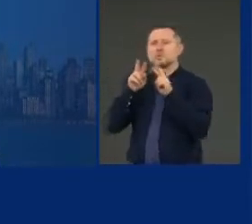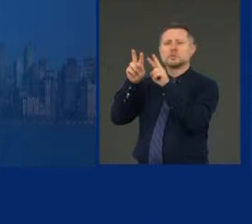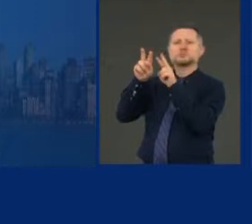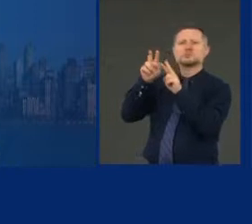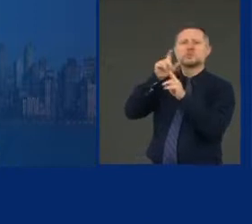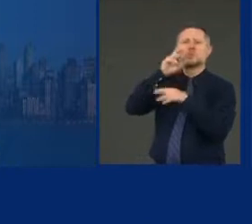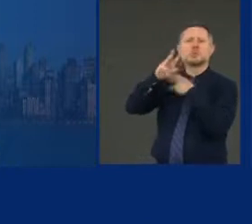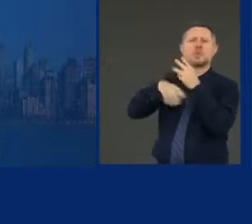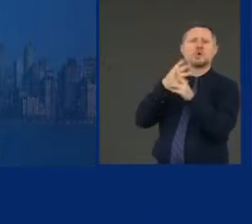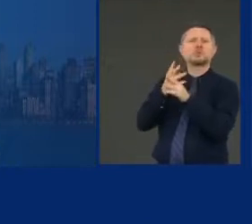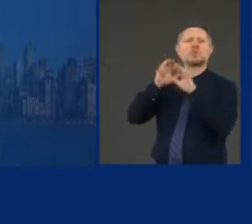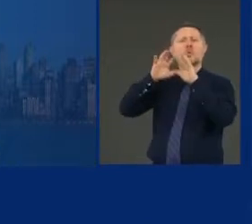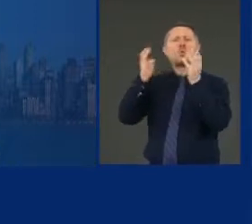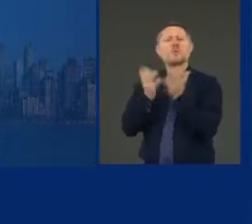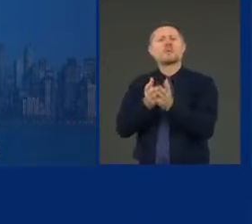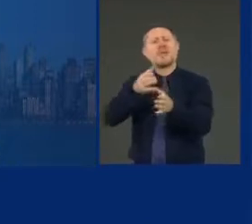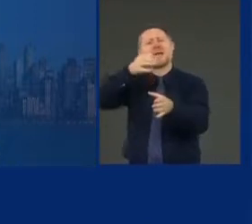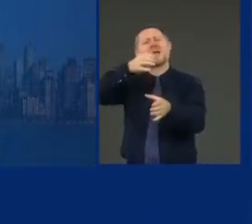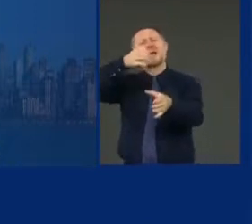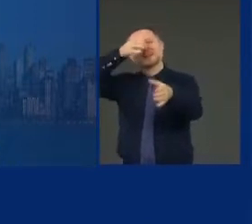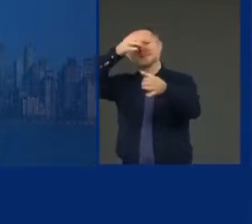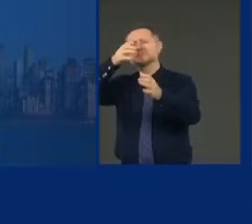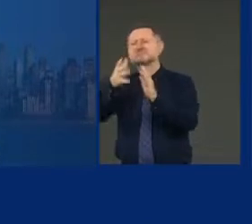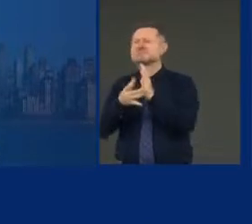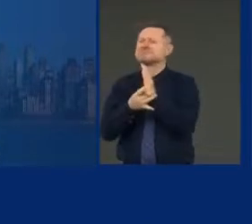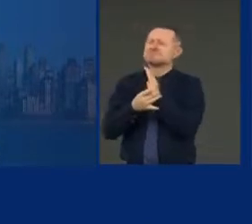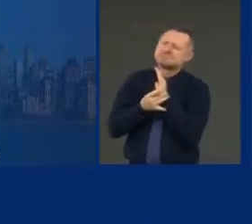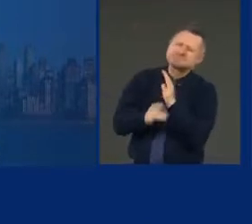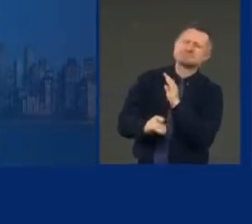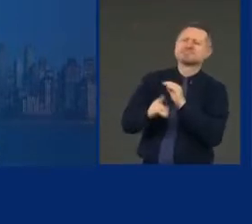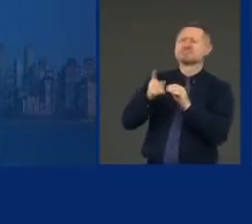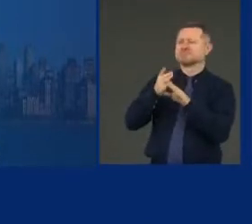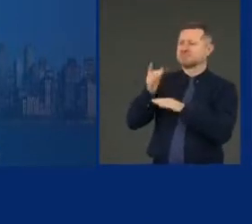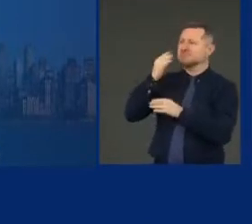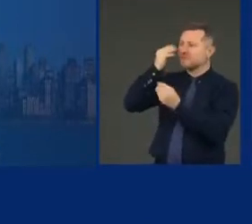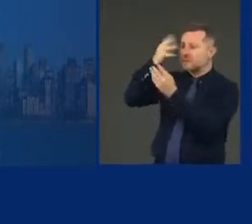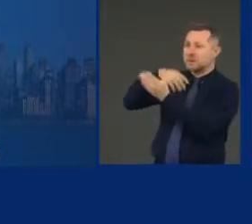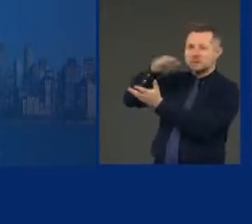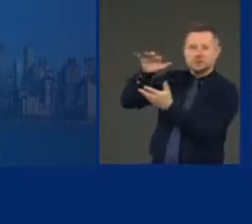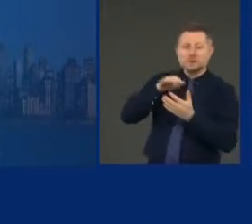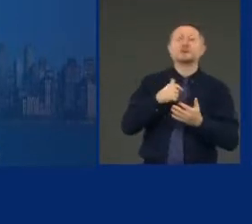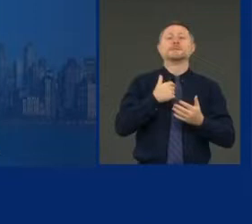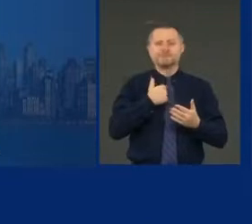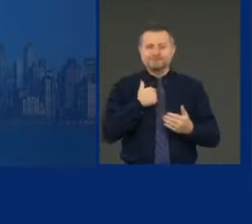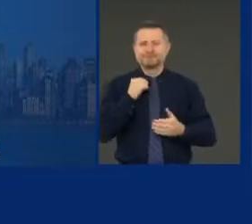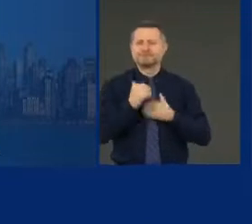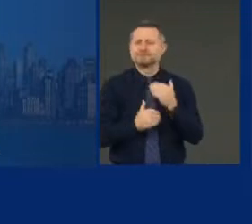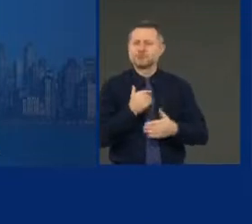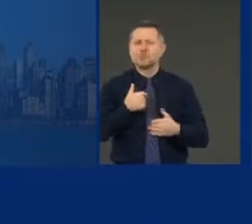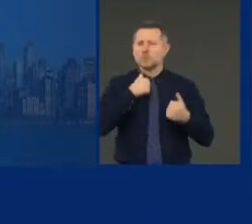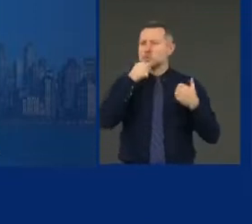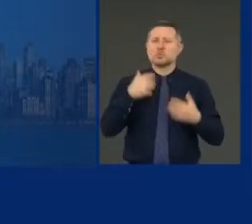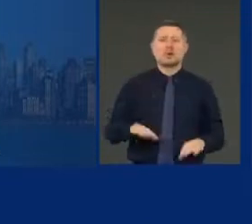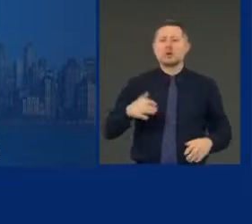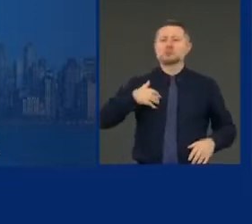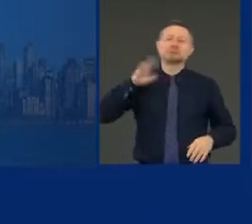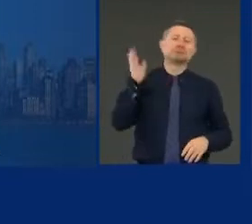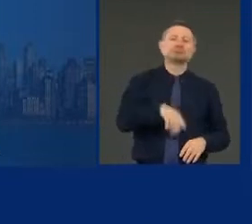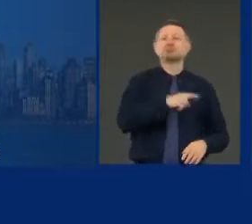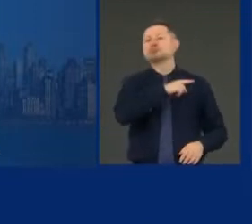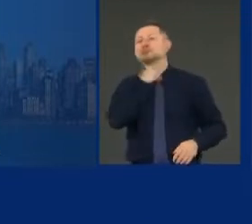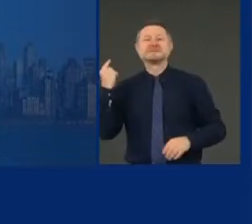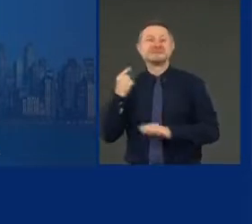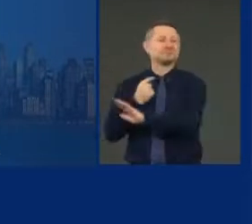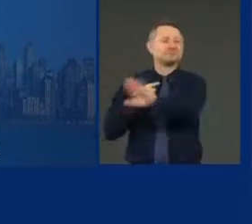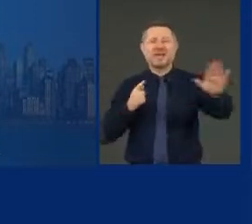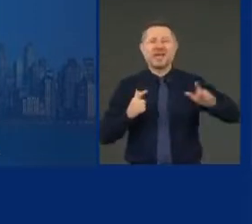best advice for the people of this state. I'm not going to put anybody's life at risk unless I feel confident that we have